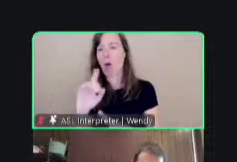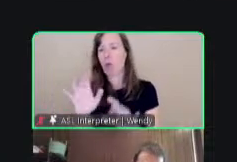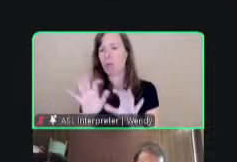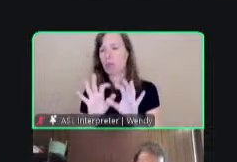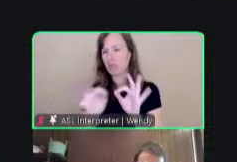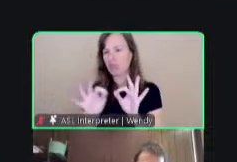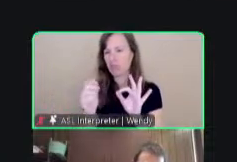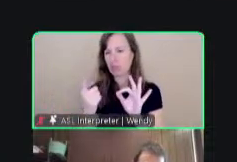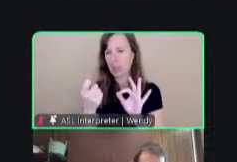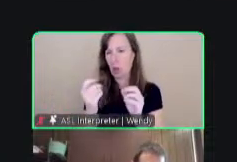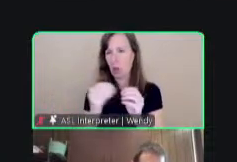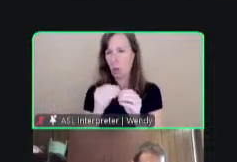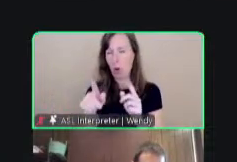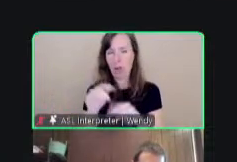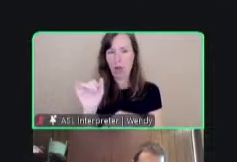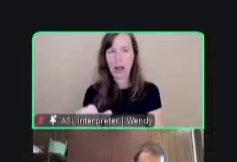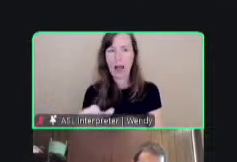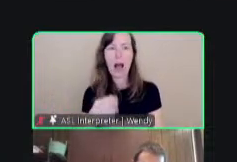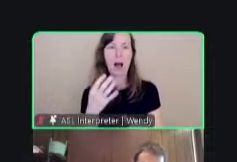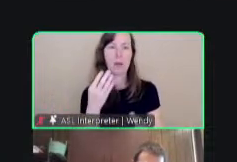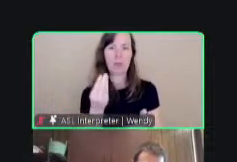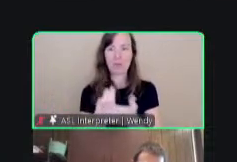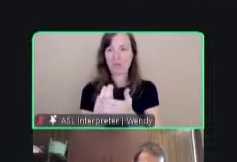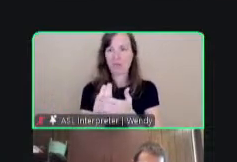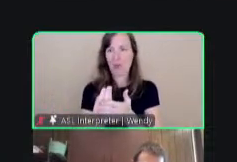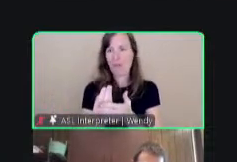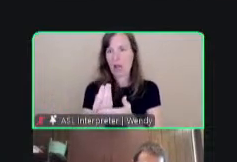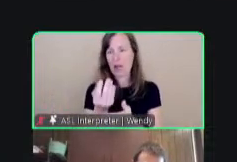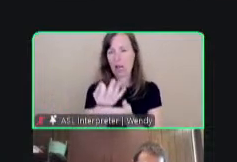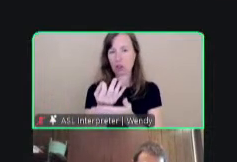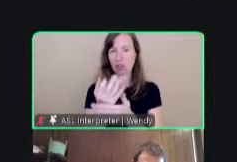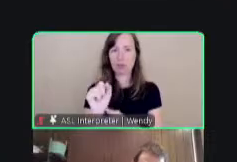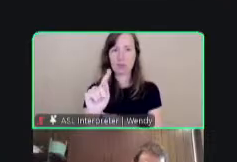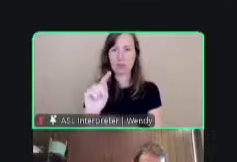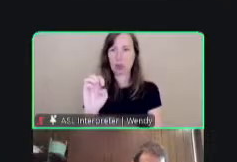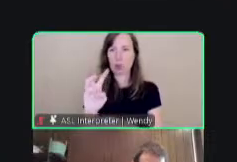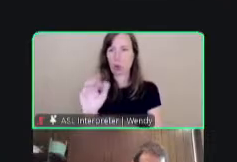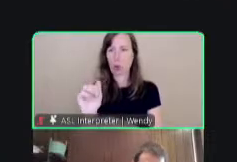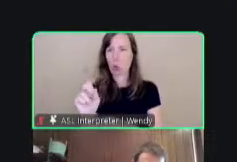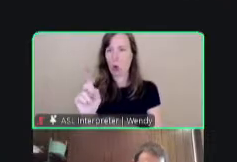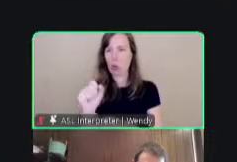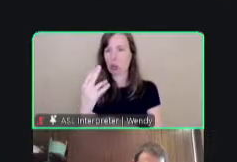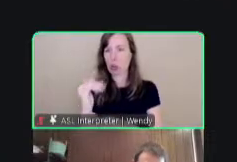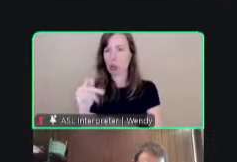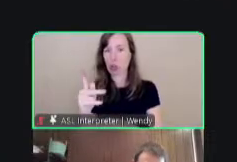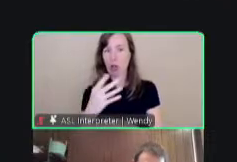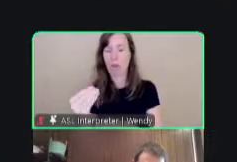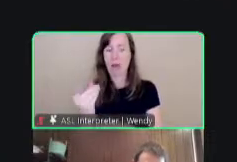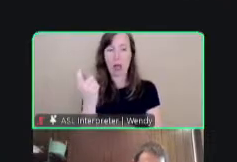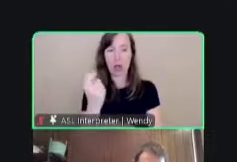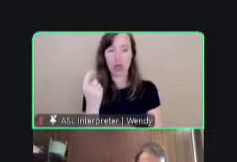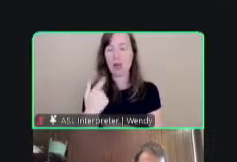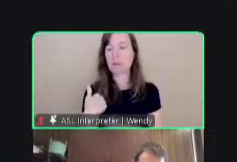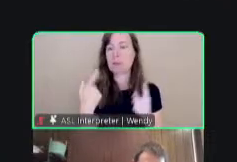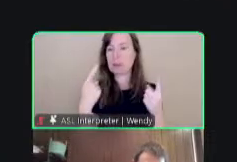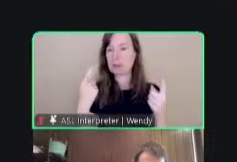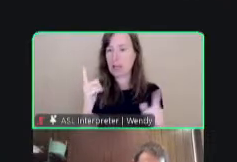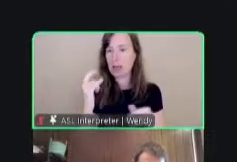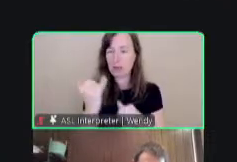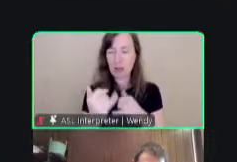that. Financial stewardship and grants, we've been very successful, I think, over the past couple of years with